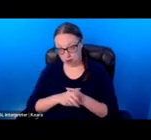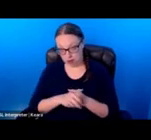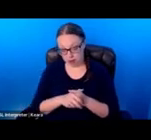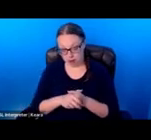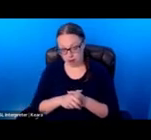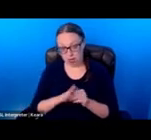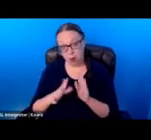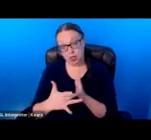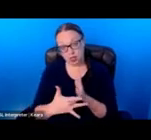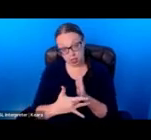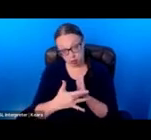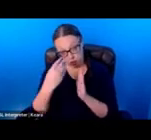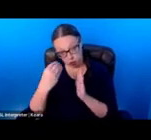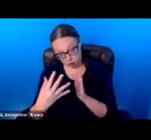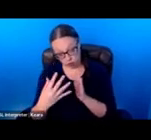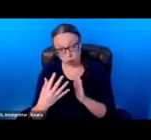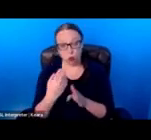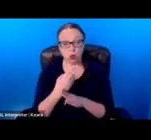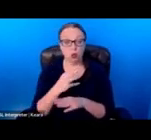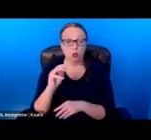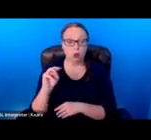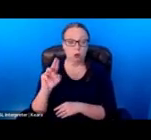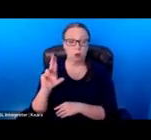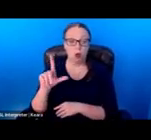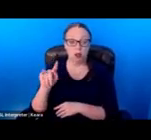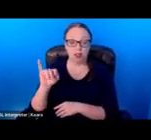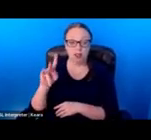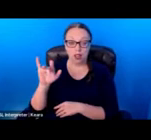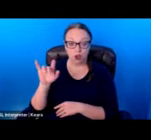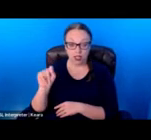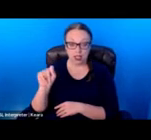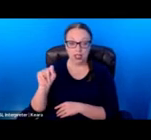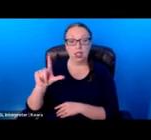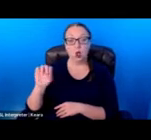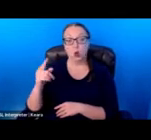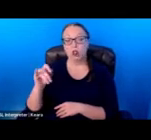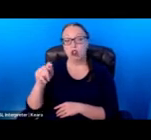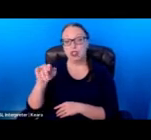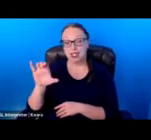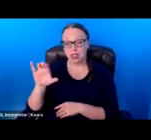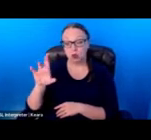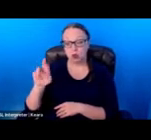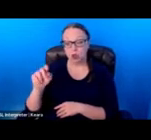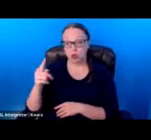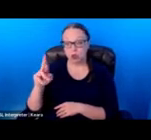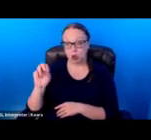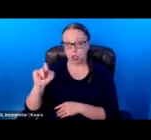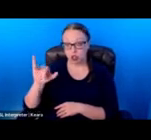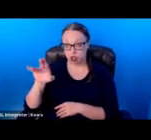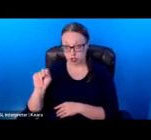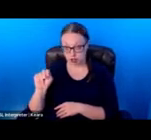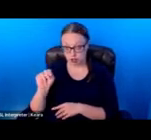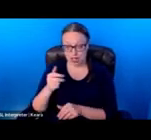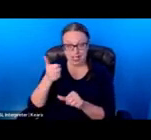technical details. We used multivariate logistic regressions, and each model included only